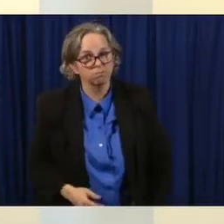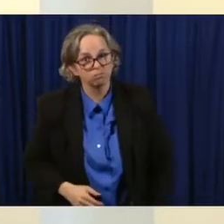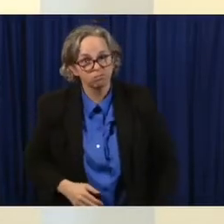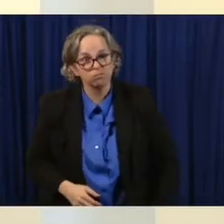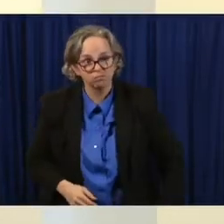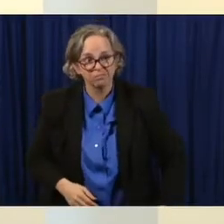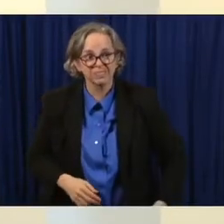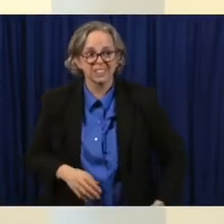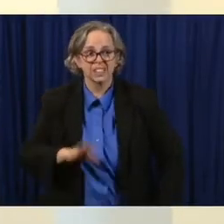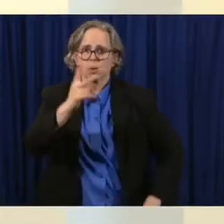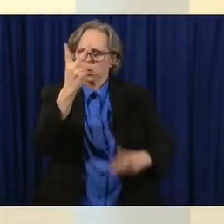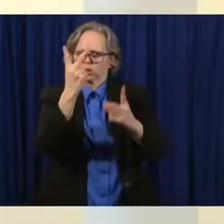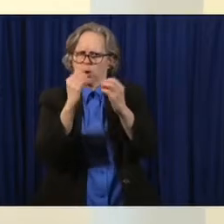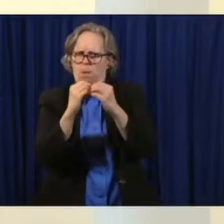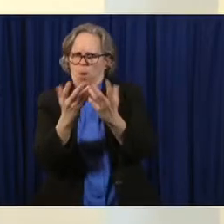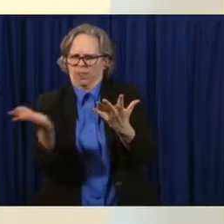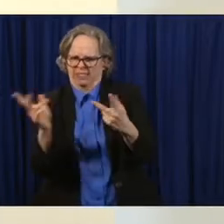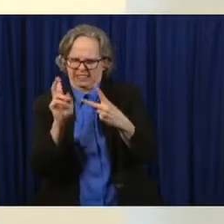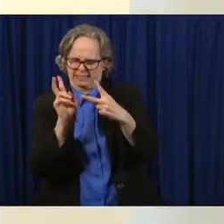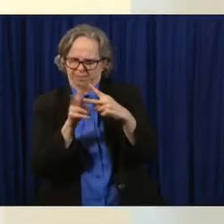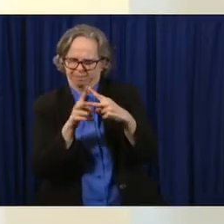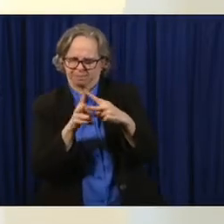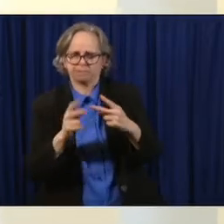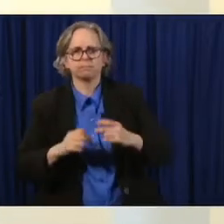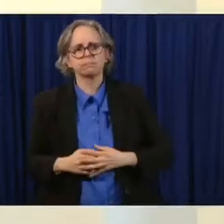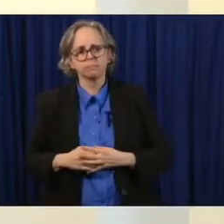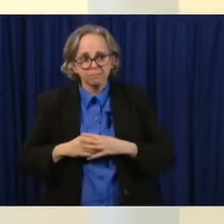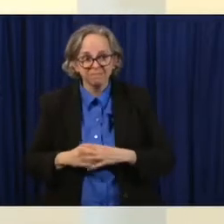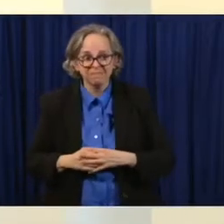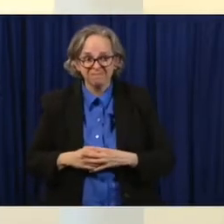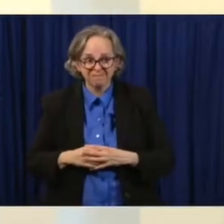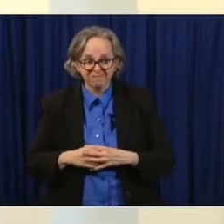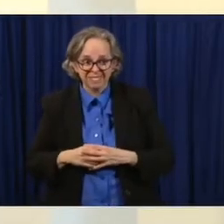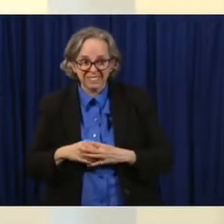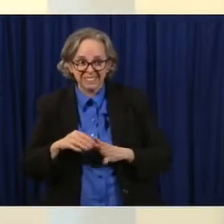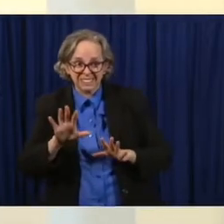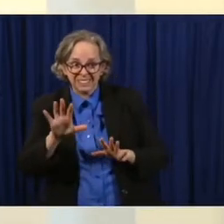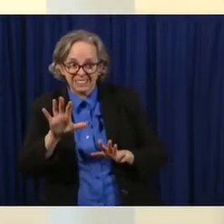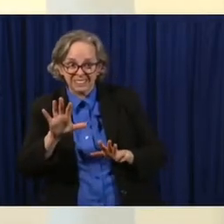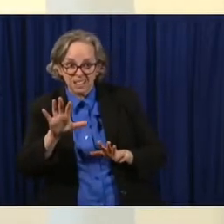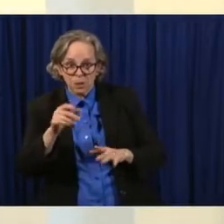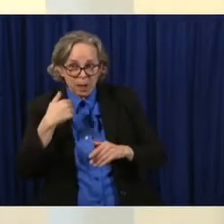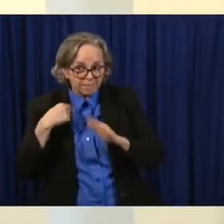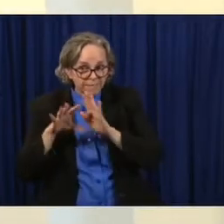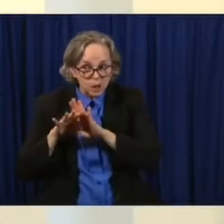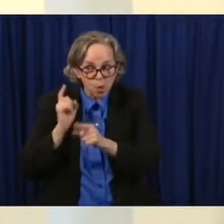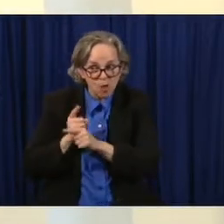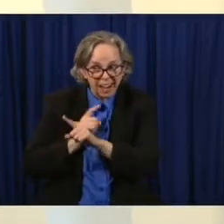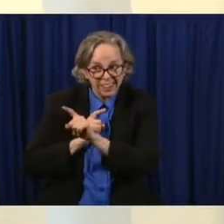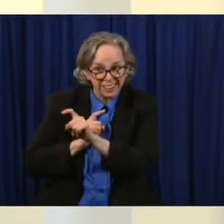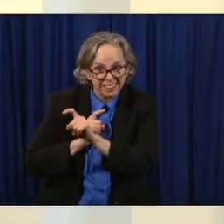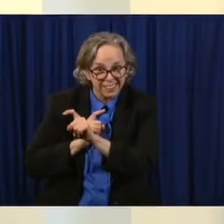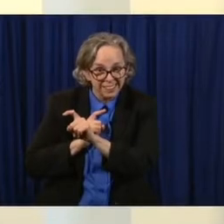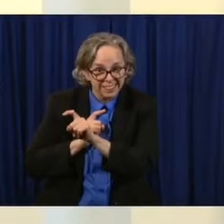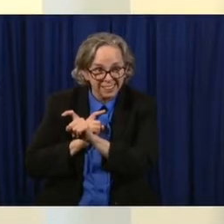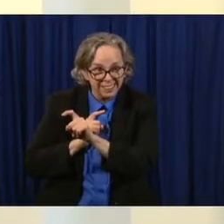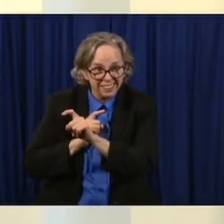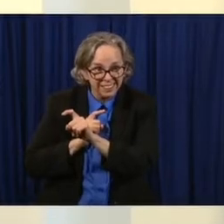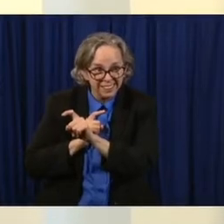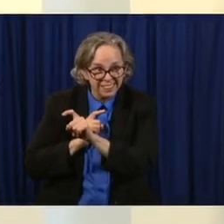Governor. I do believe we have a video to show, so we can go ahead. Eric?